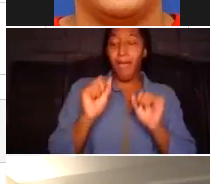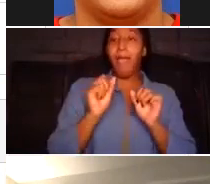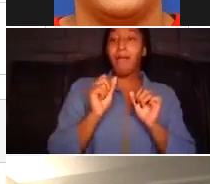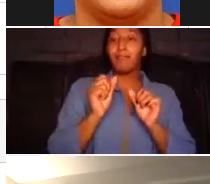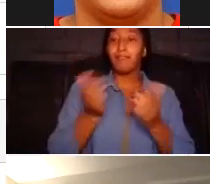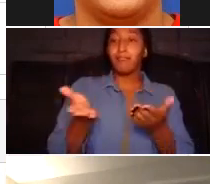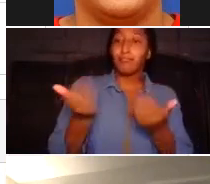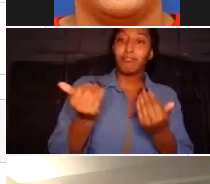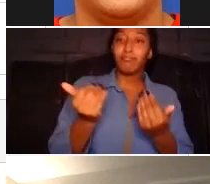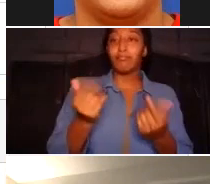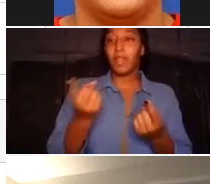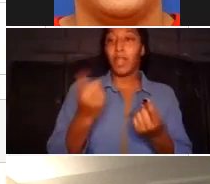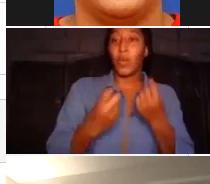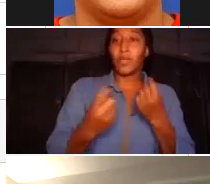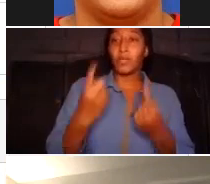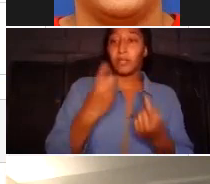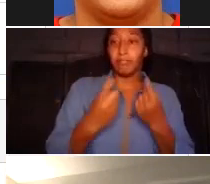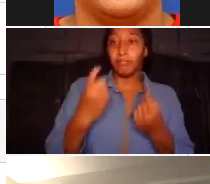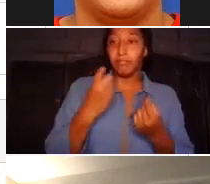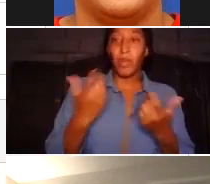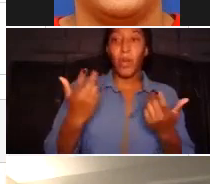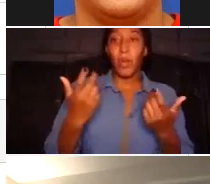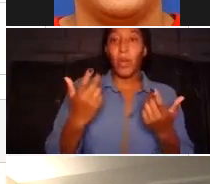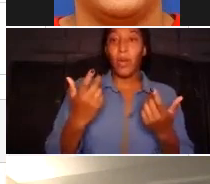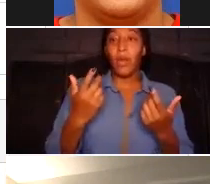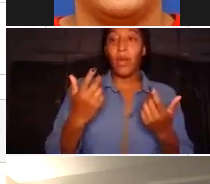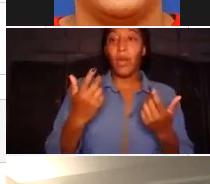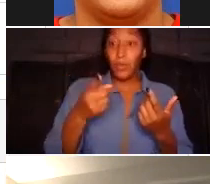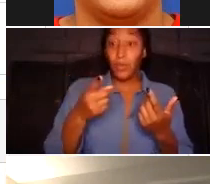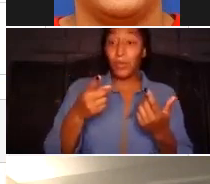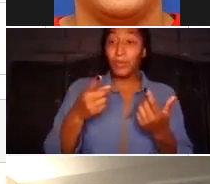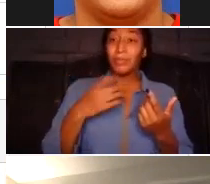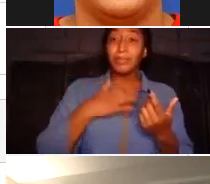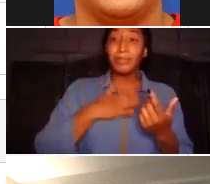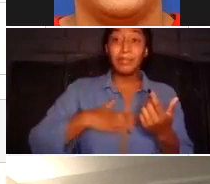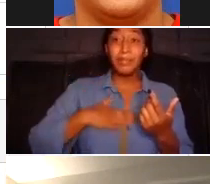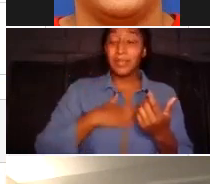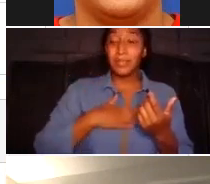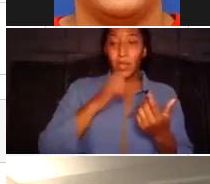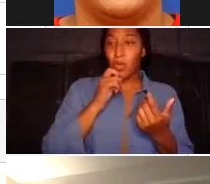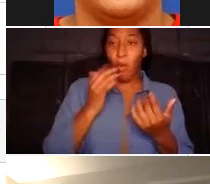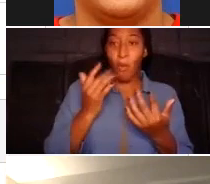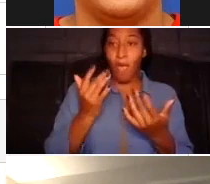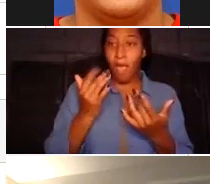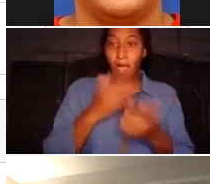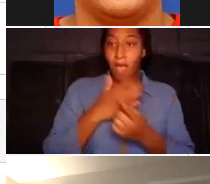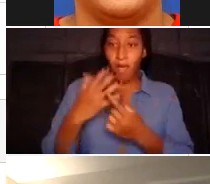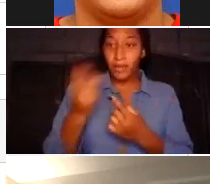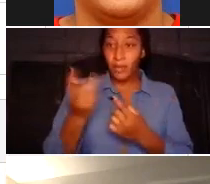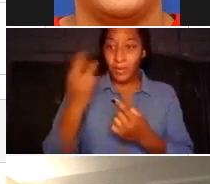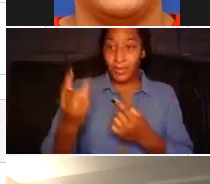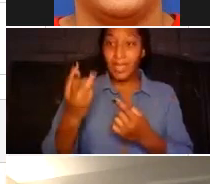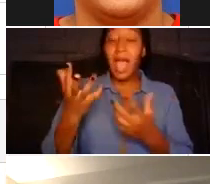way you have time to go and watch the video. That is your assignment between now